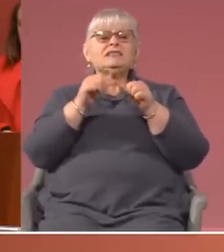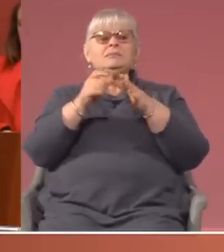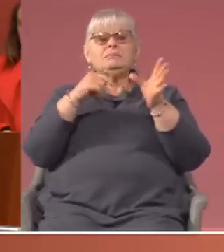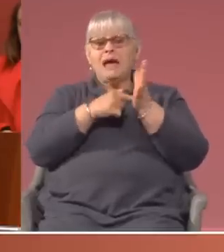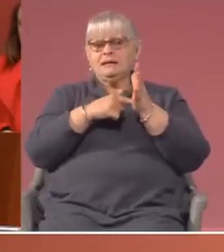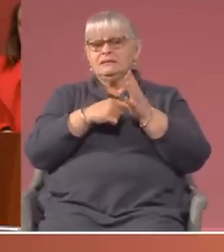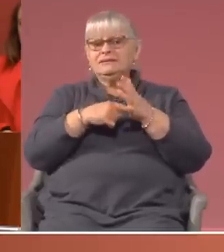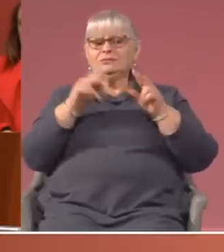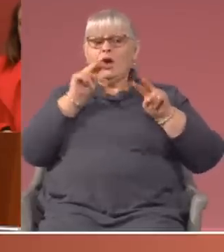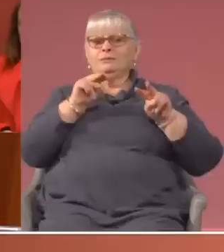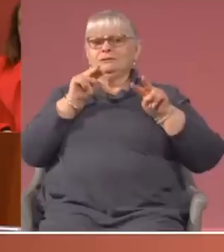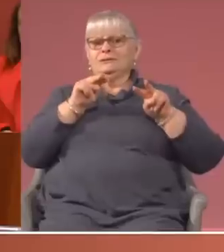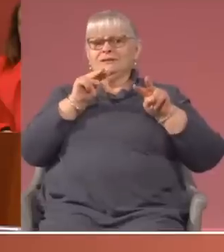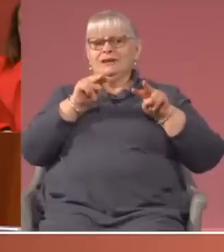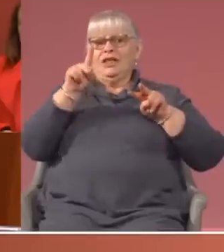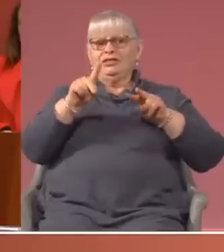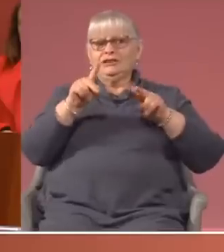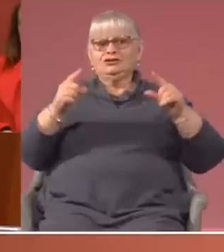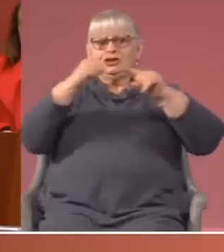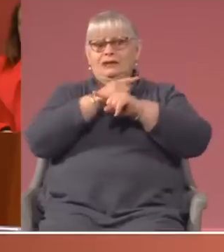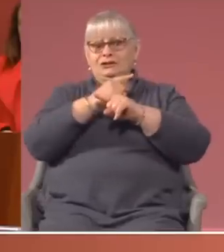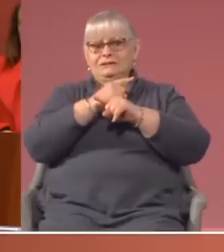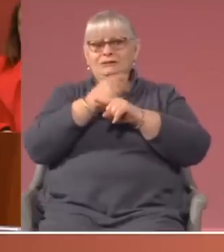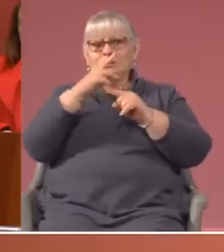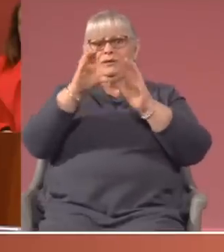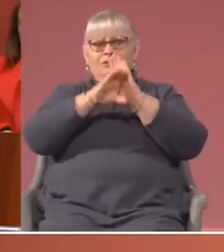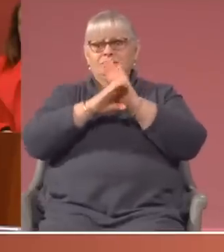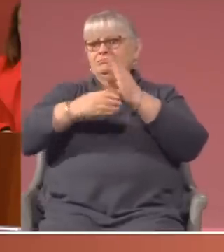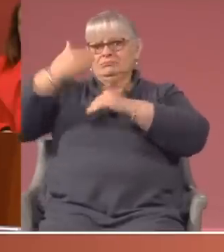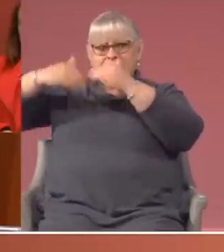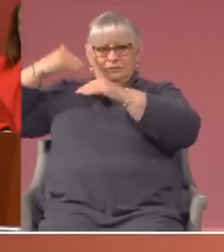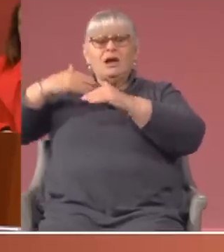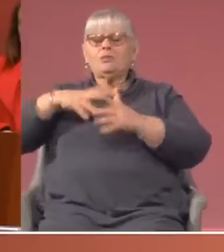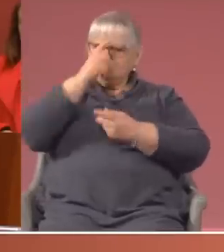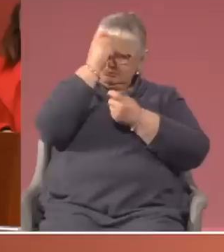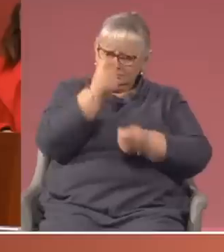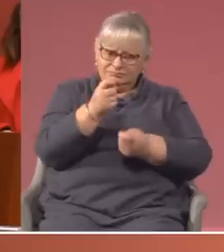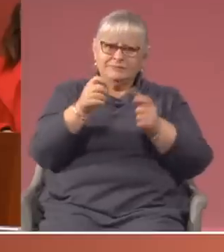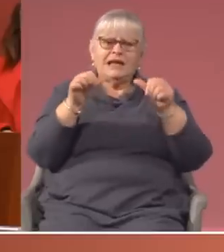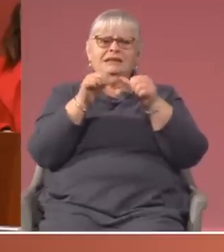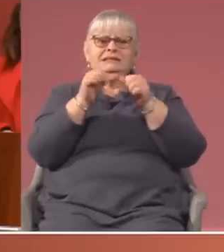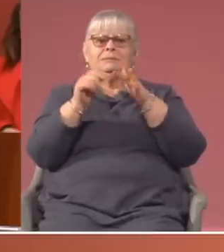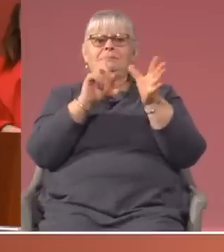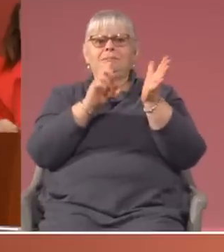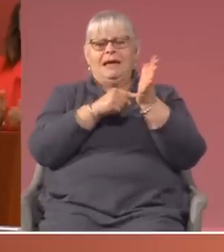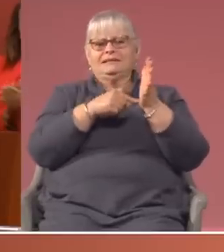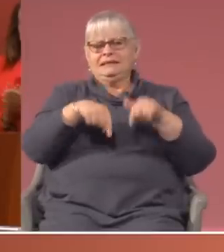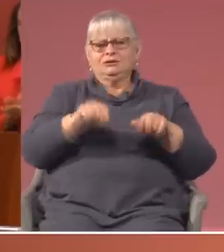people on Australia's constitution in our nation's history. And I'd like to acknowledge Auntie Pat here tonight.